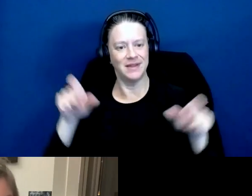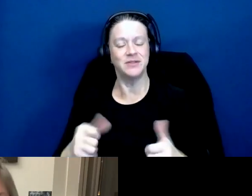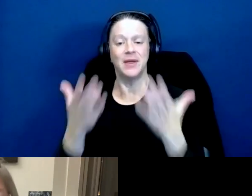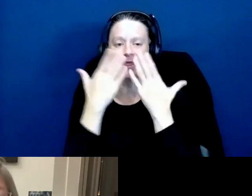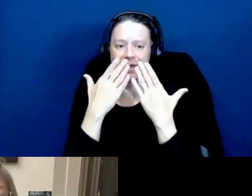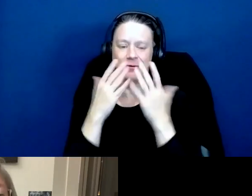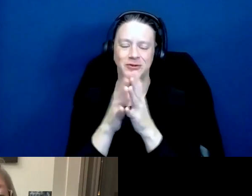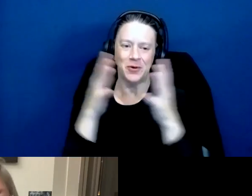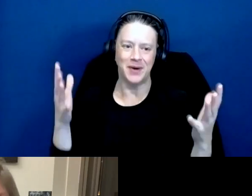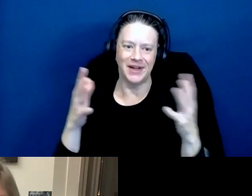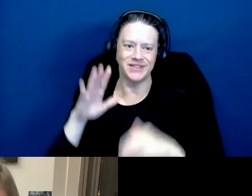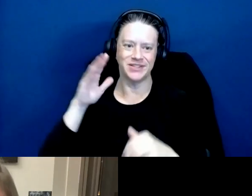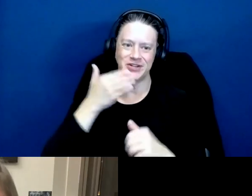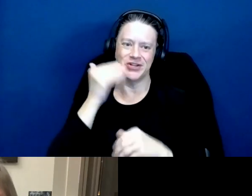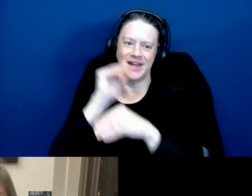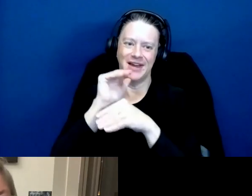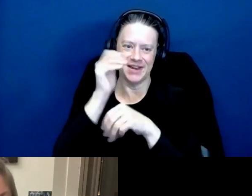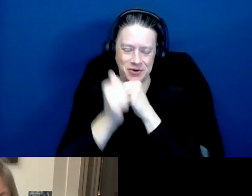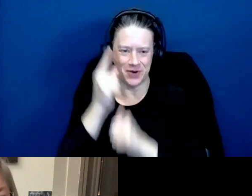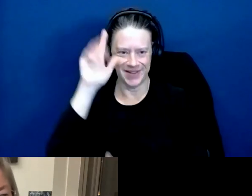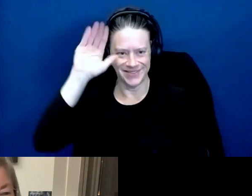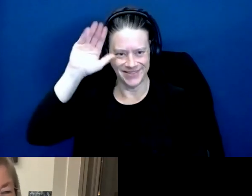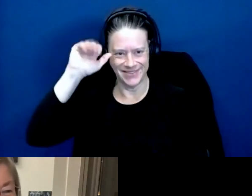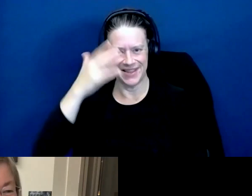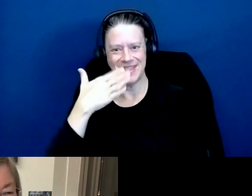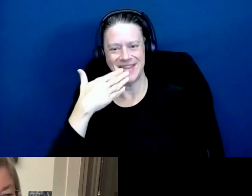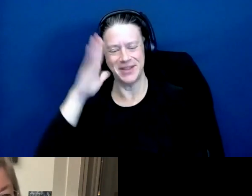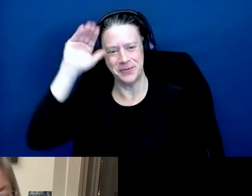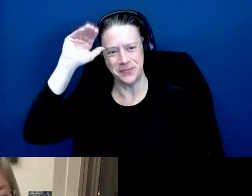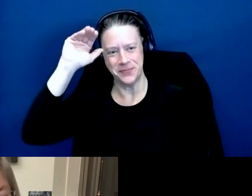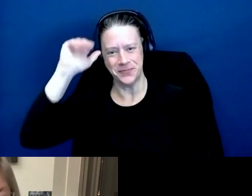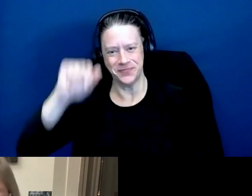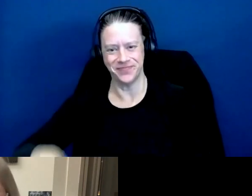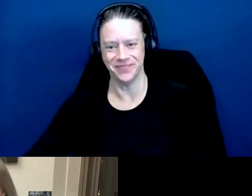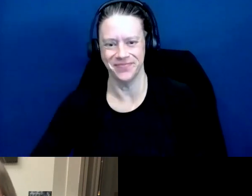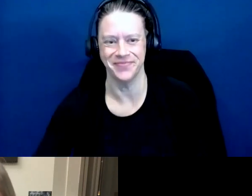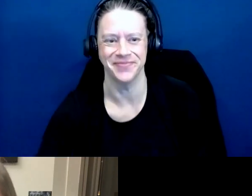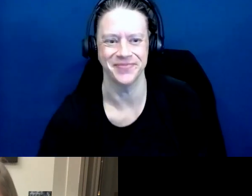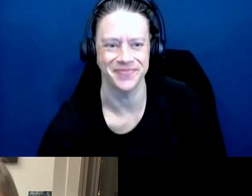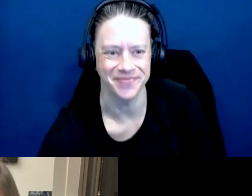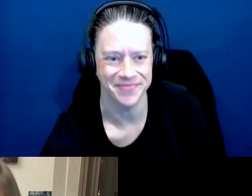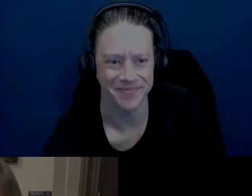so much. Good night, everyone. Thank you for having me. Thank you.